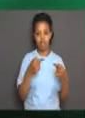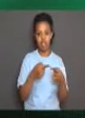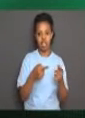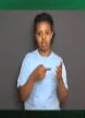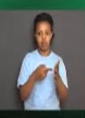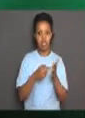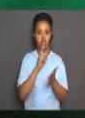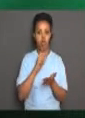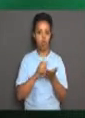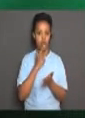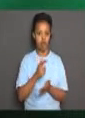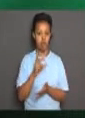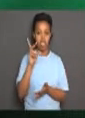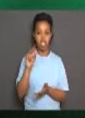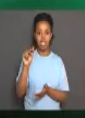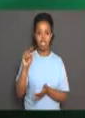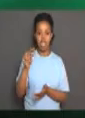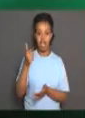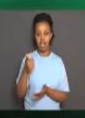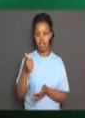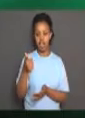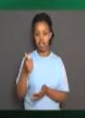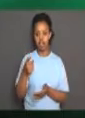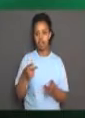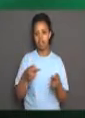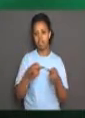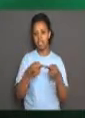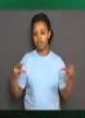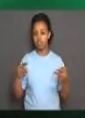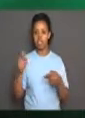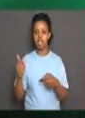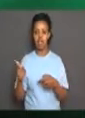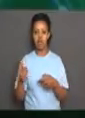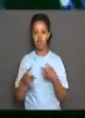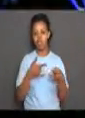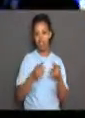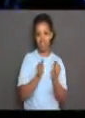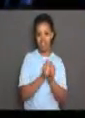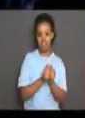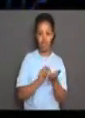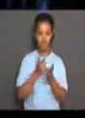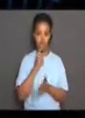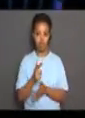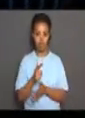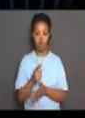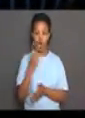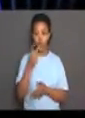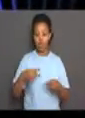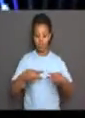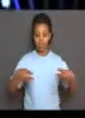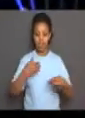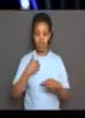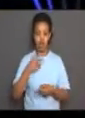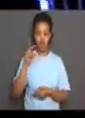with a DNA strand from another species. The double helix of